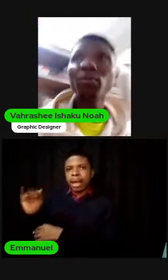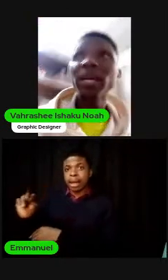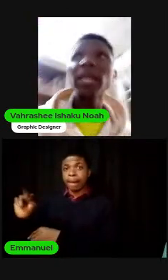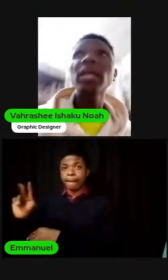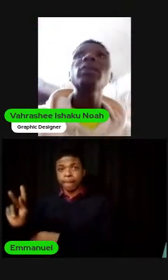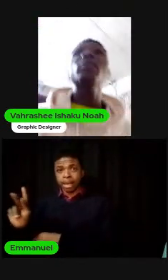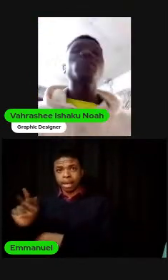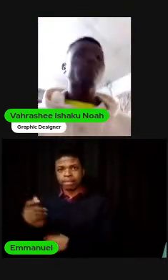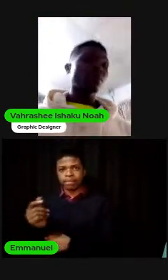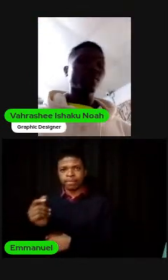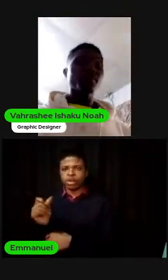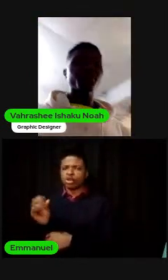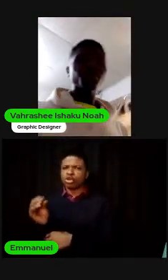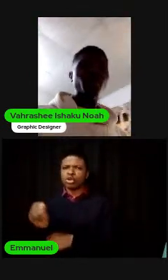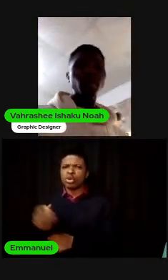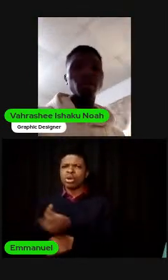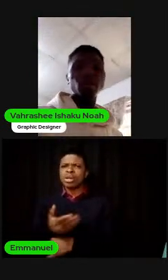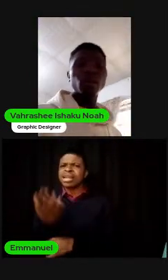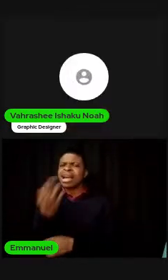used to pink.